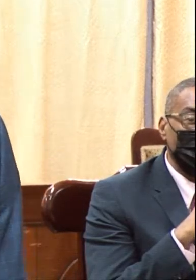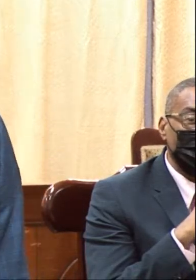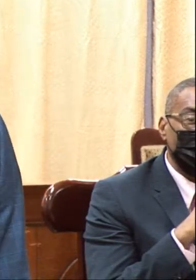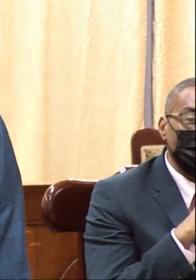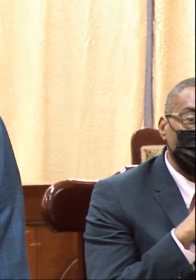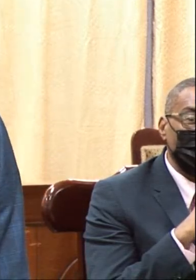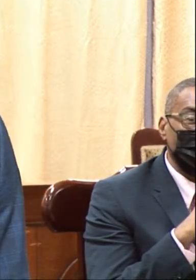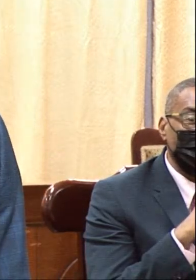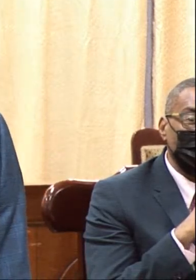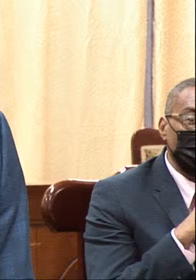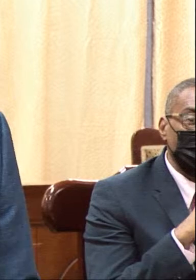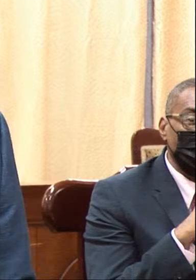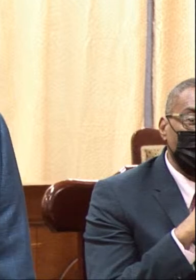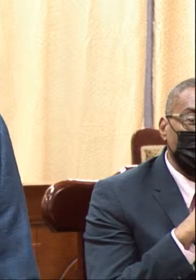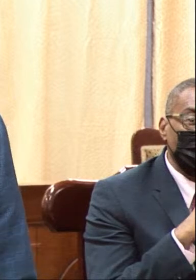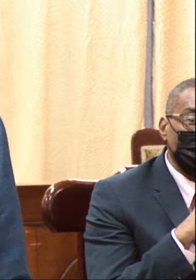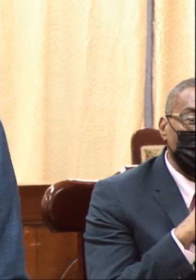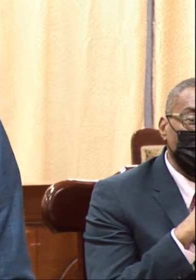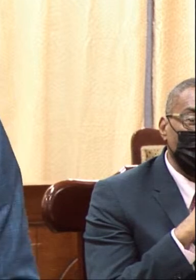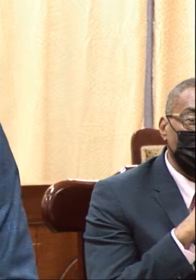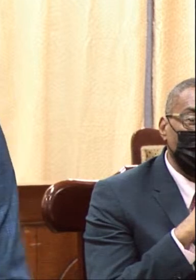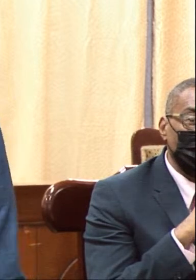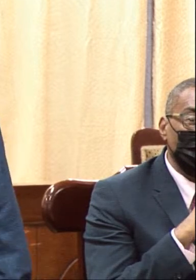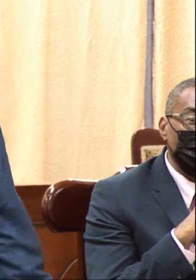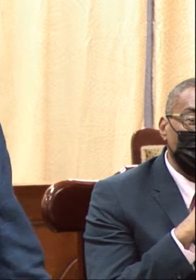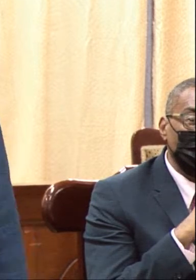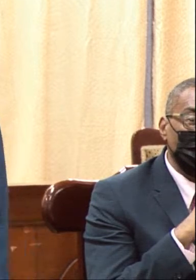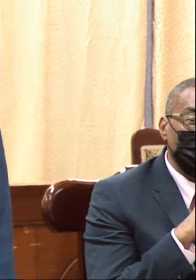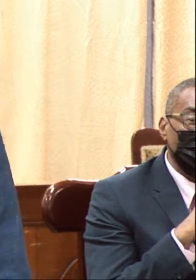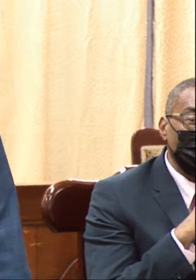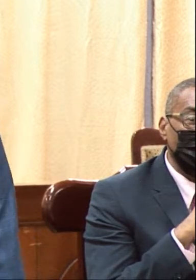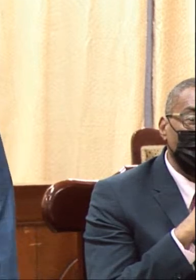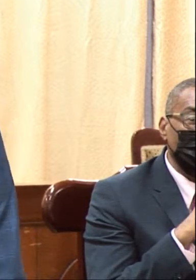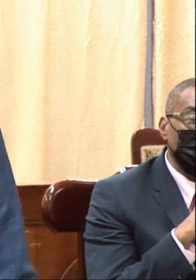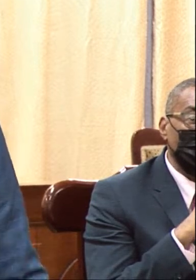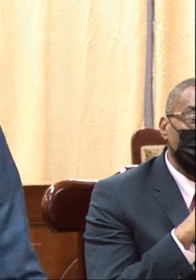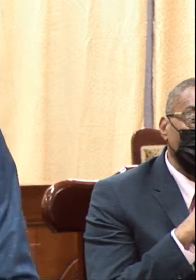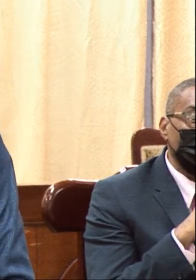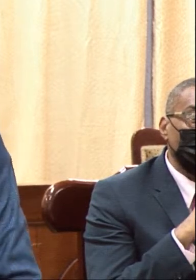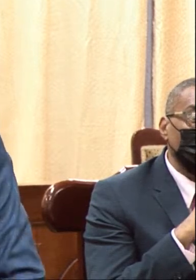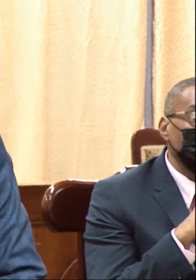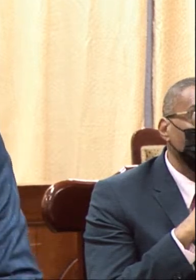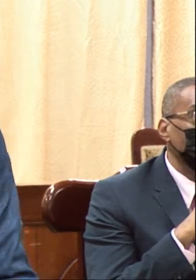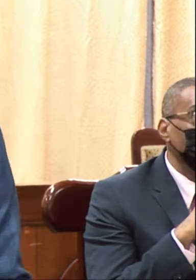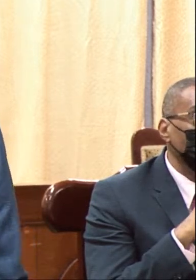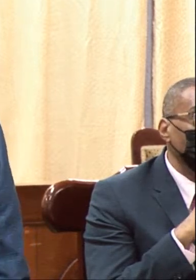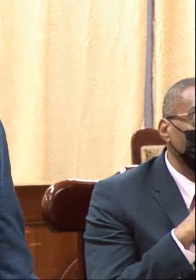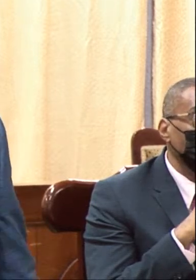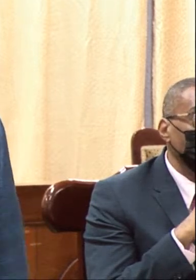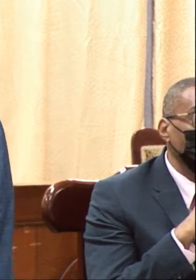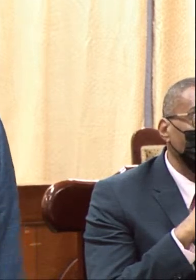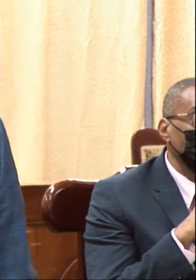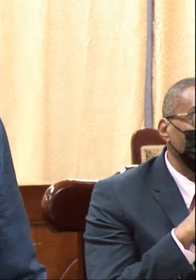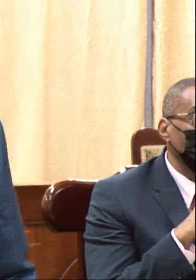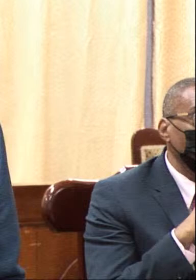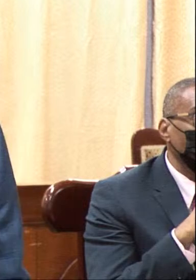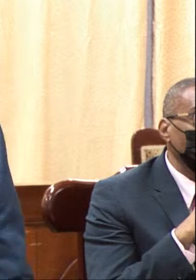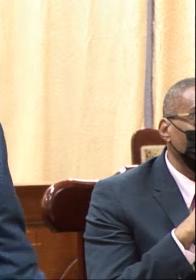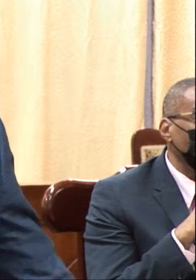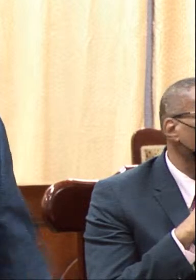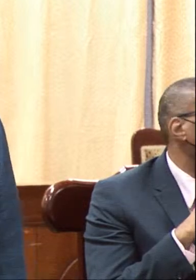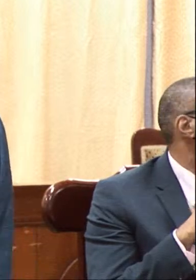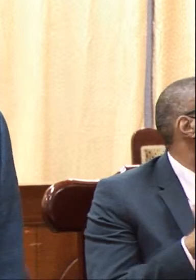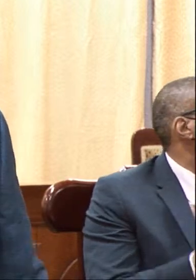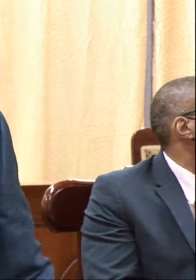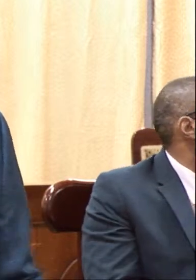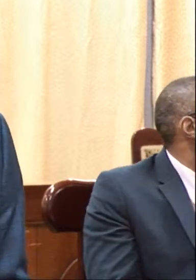matter. I do not know if we're meeting for the whole day today. I do know when we're likely to meet tomorrow for the whole day, part day.